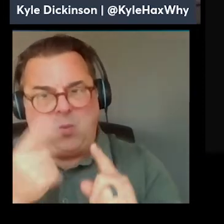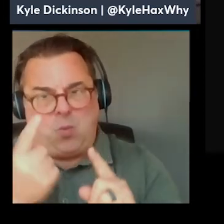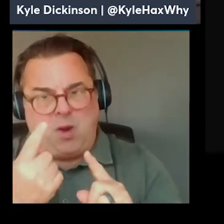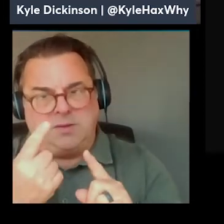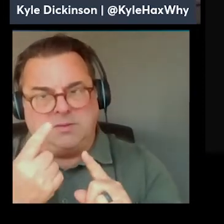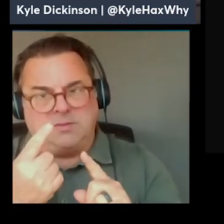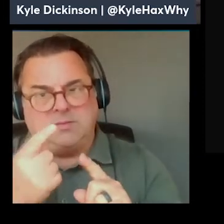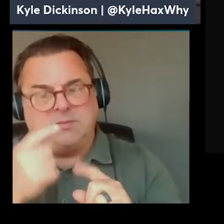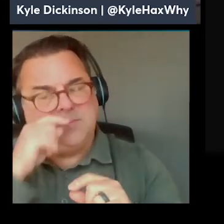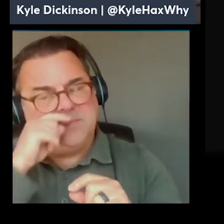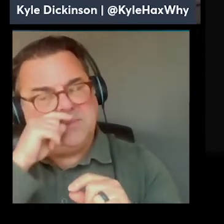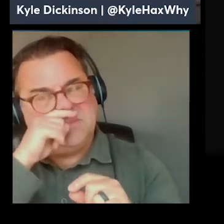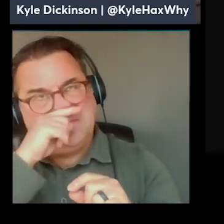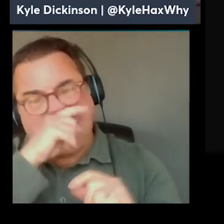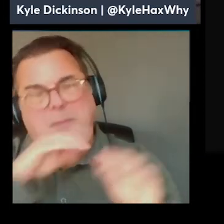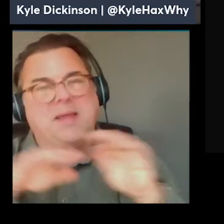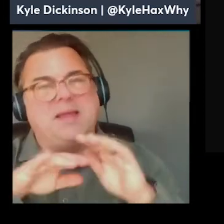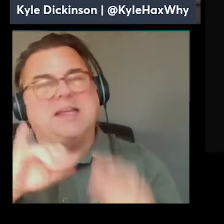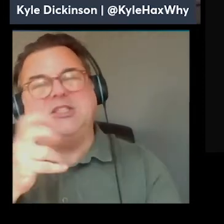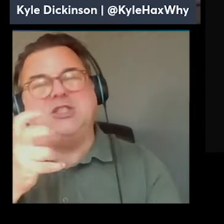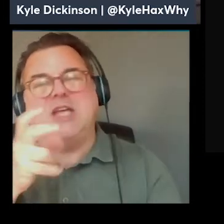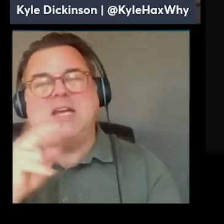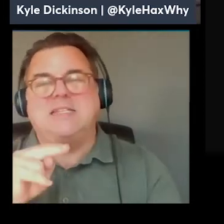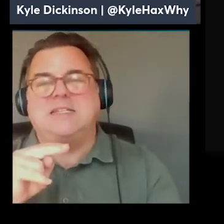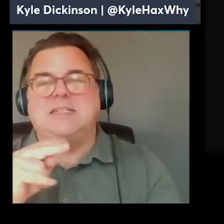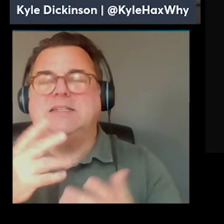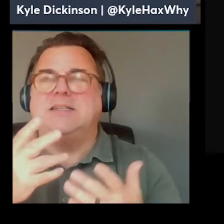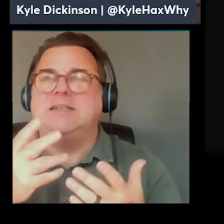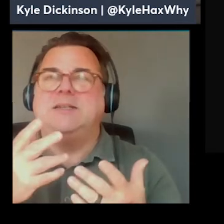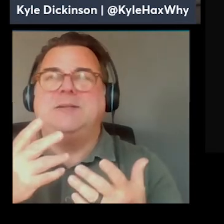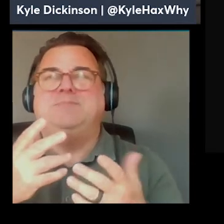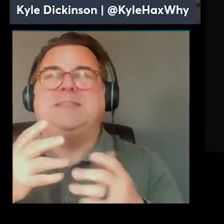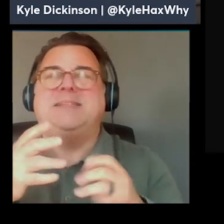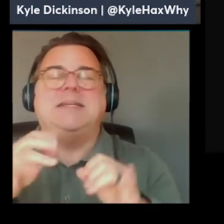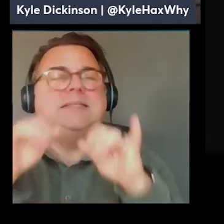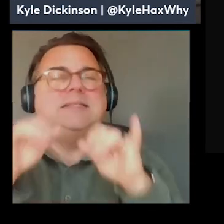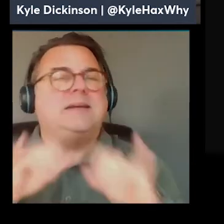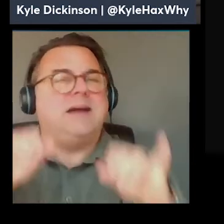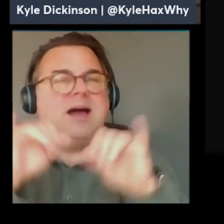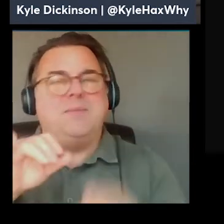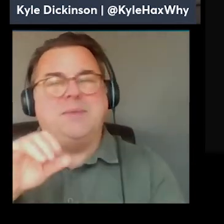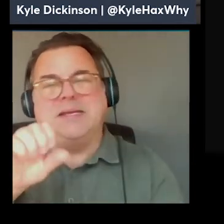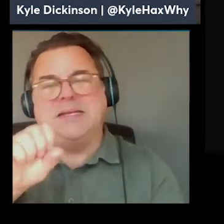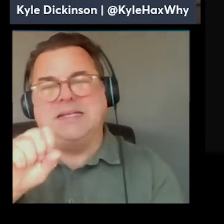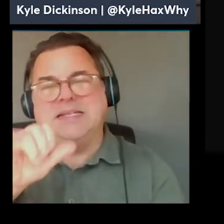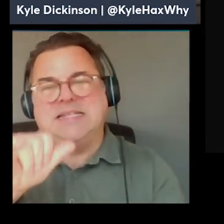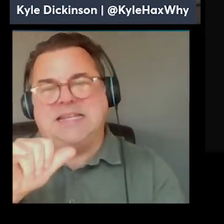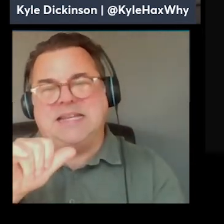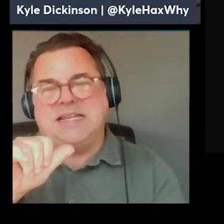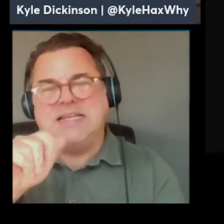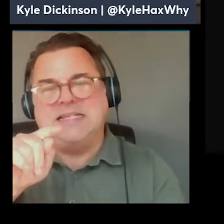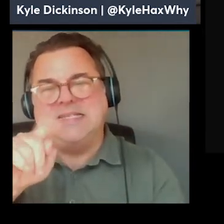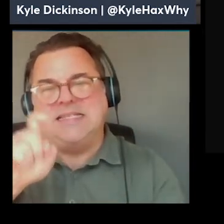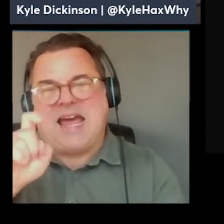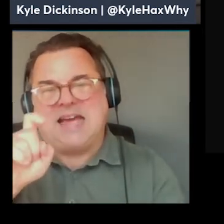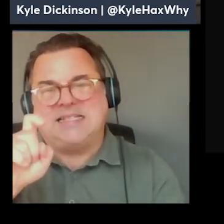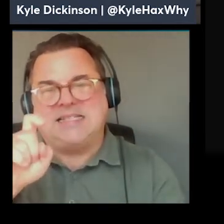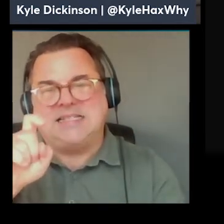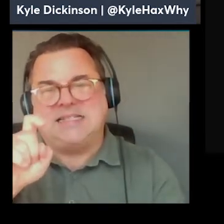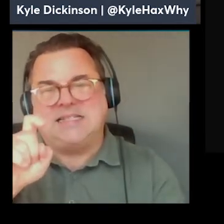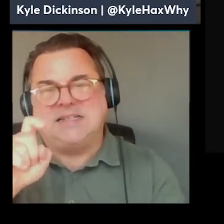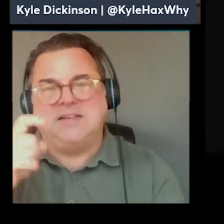JSON. Think of this syntax as, it's a pretty common syntax. It's called the JSON path syntax of